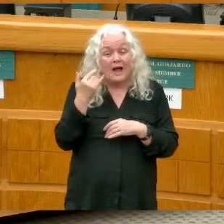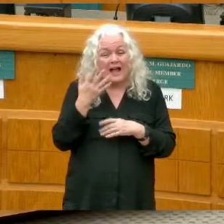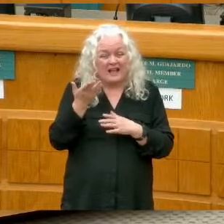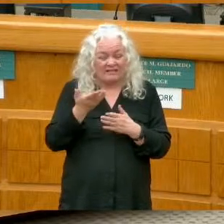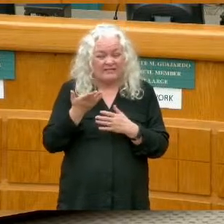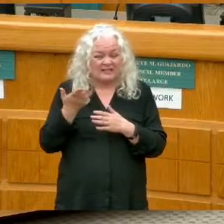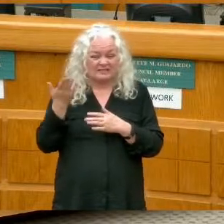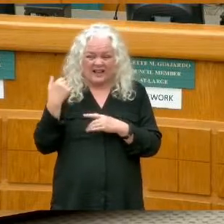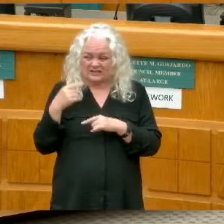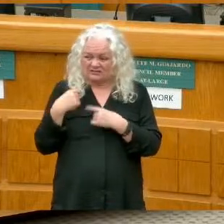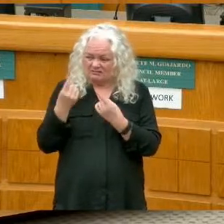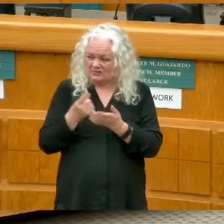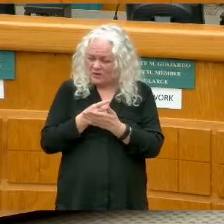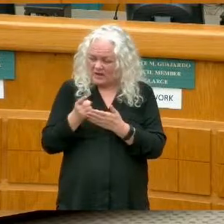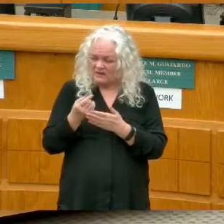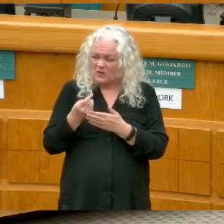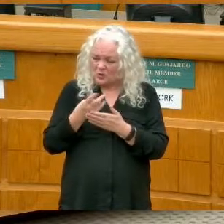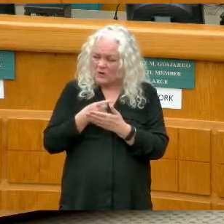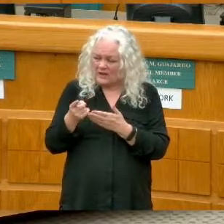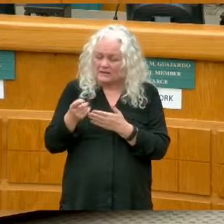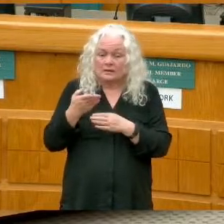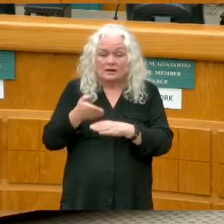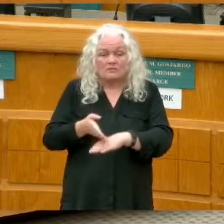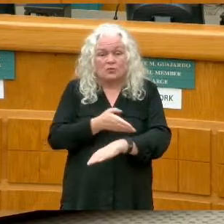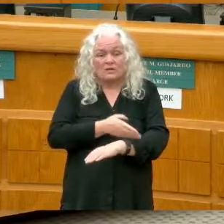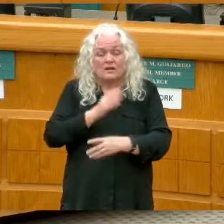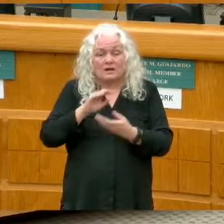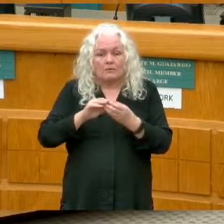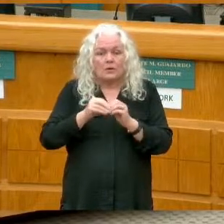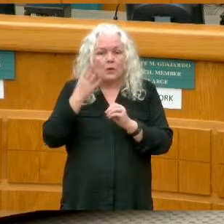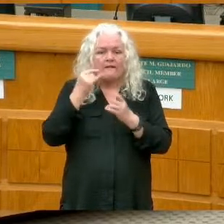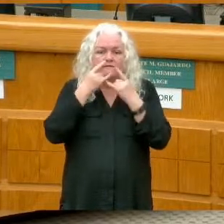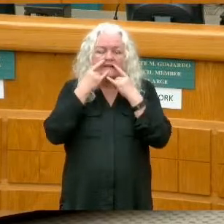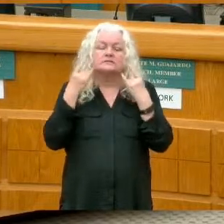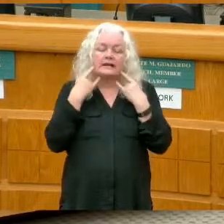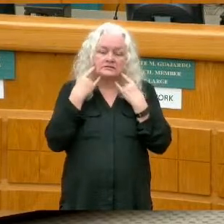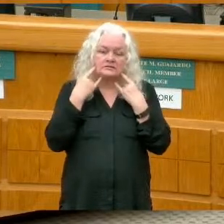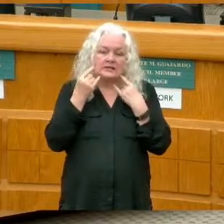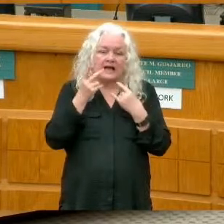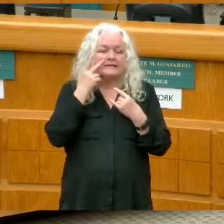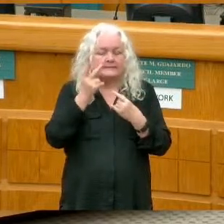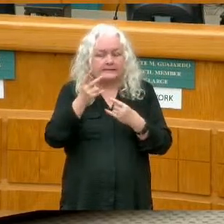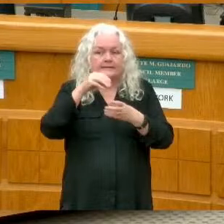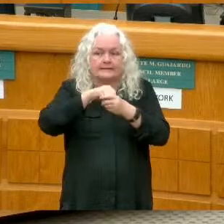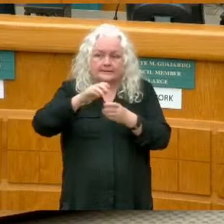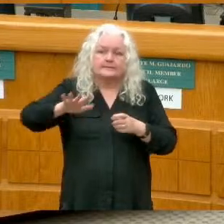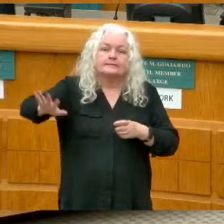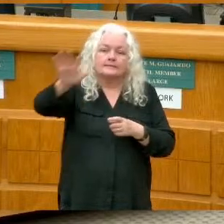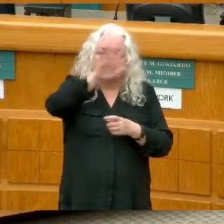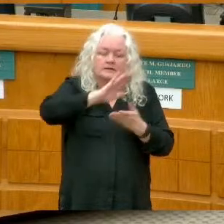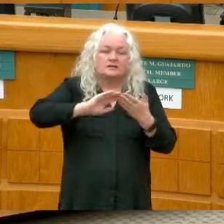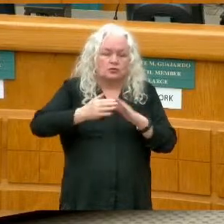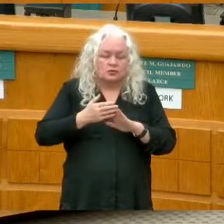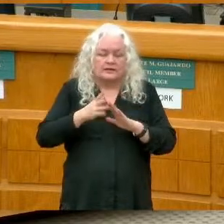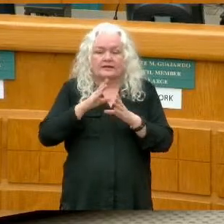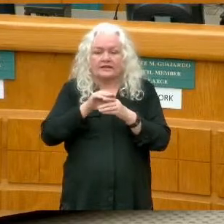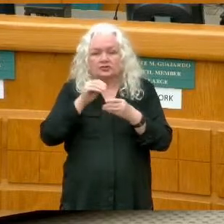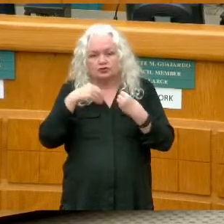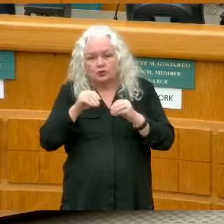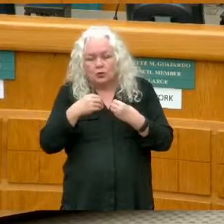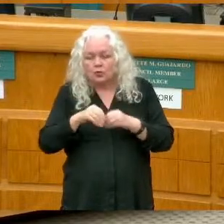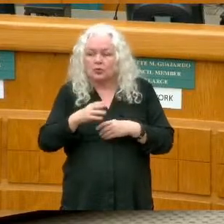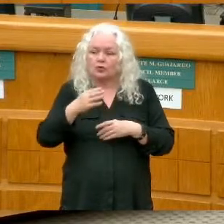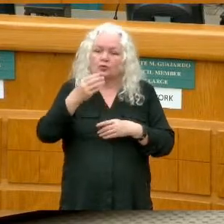last couple of weeks really, has been because of the face mask. I see it myself in the community, and convenience stores and